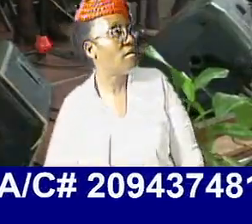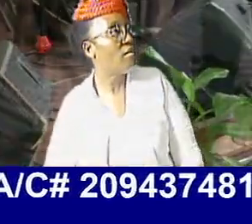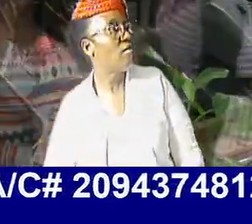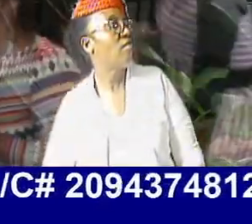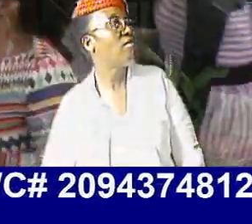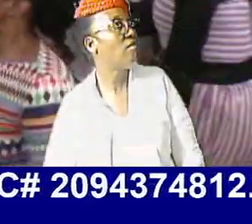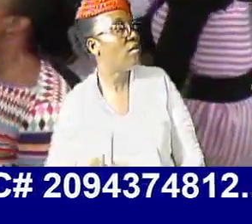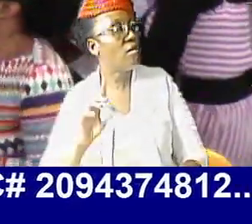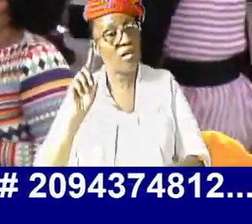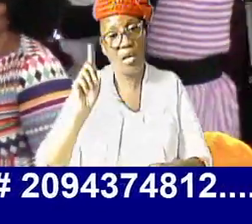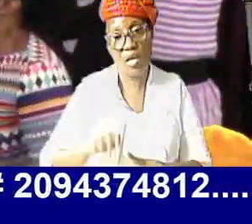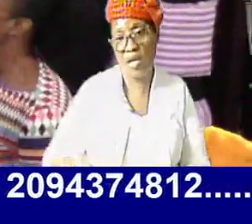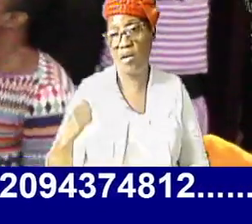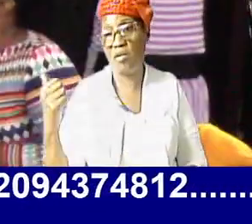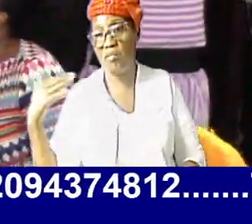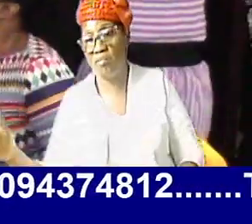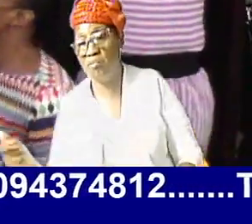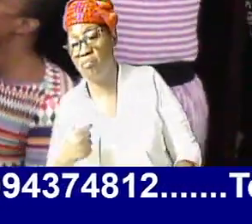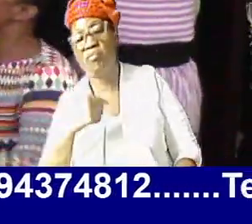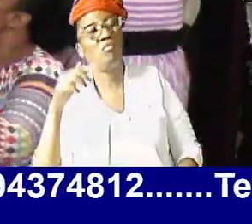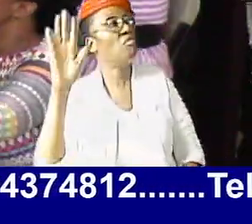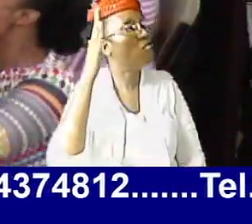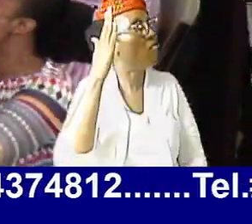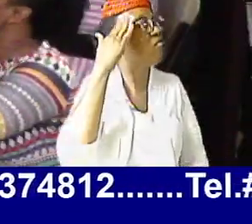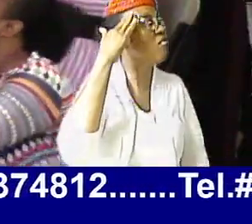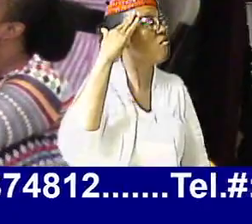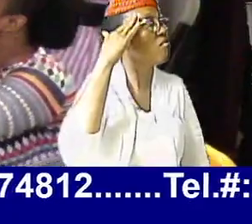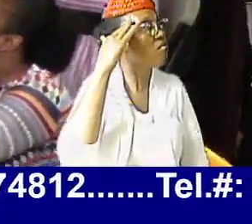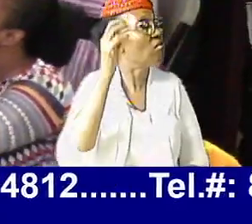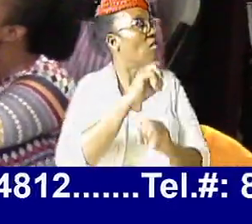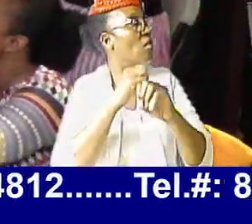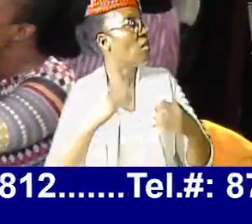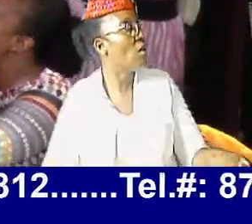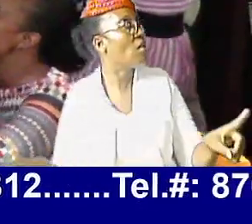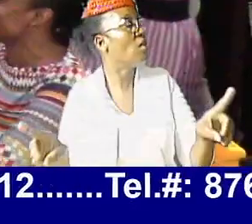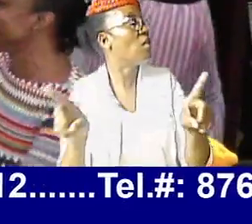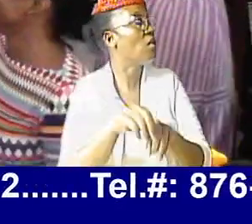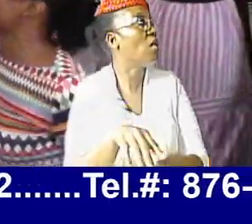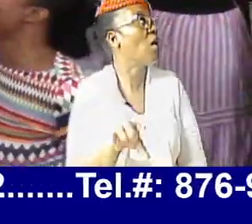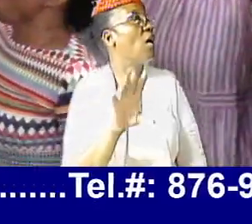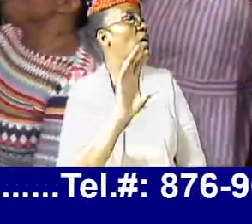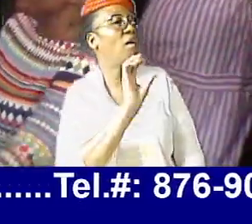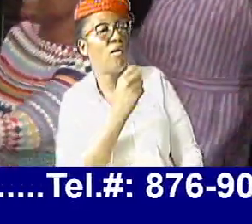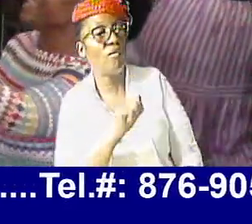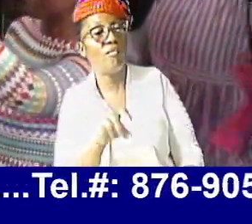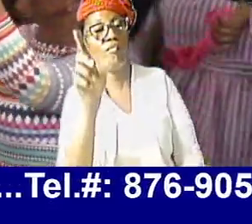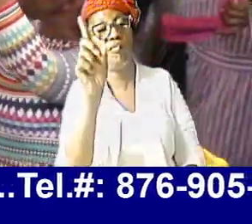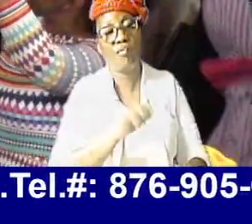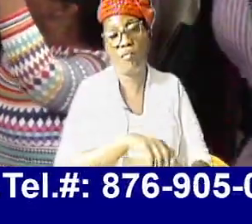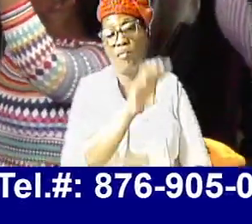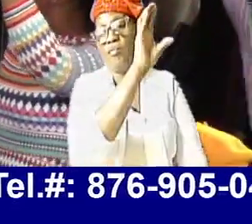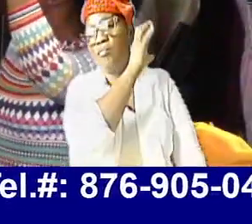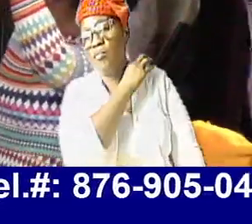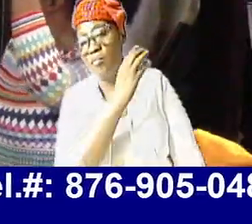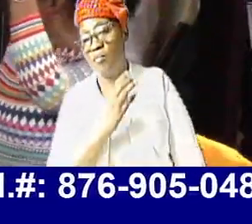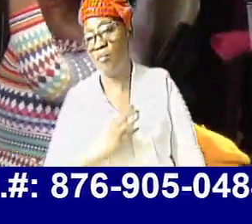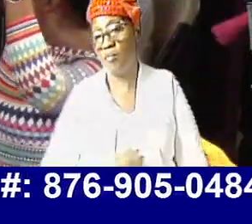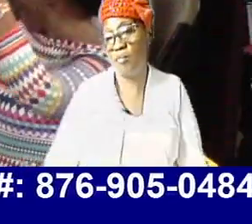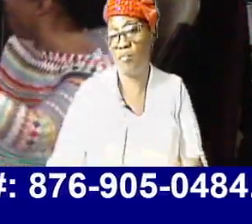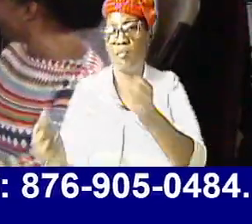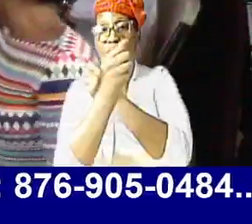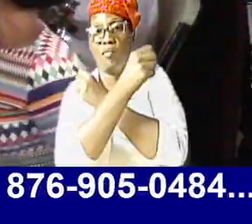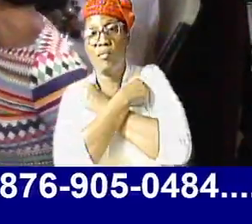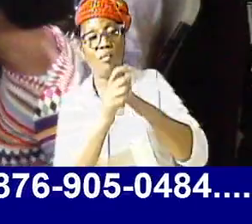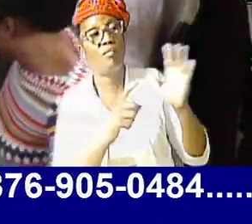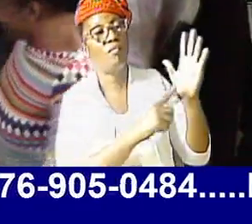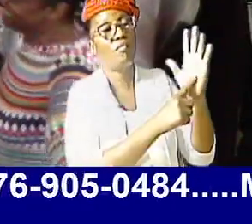Christian than anything I know. There's nothing like an old time Christian with the Christian love to